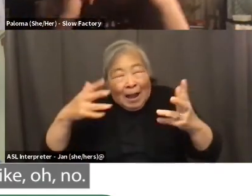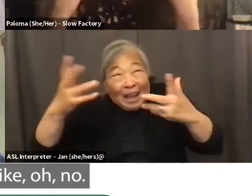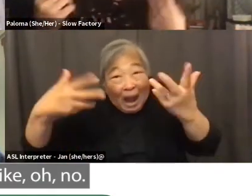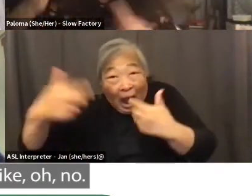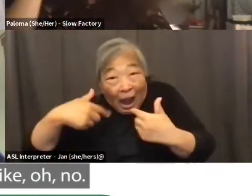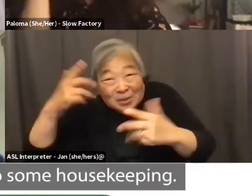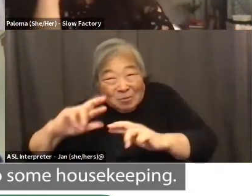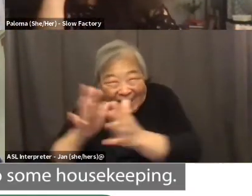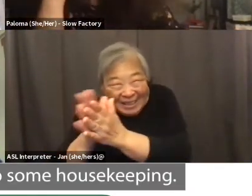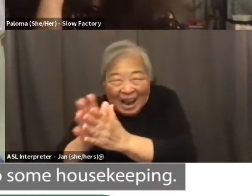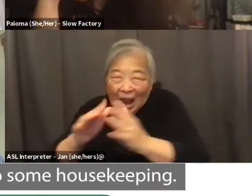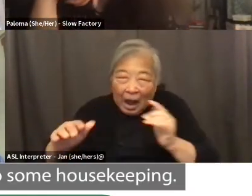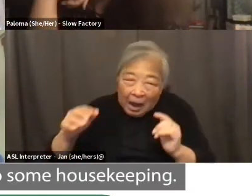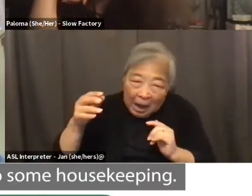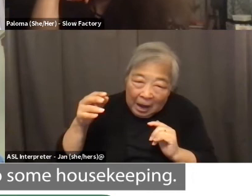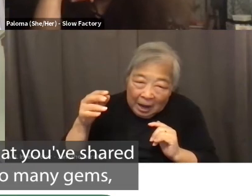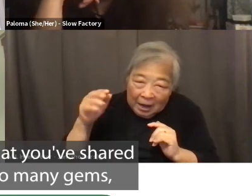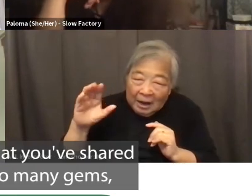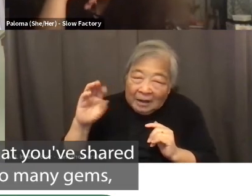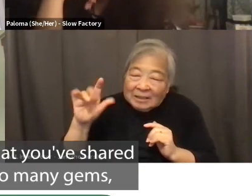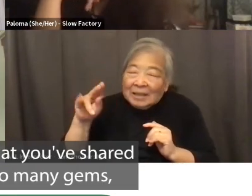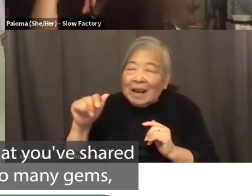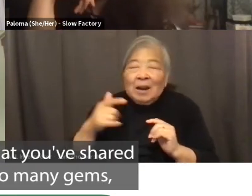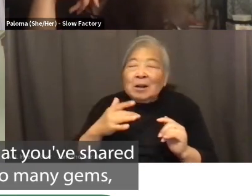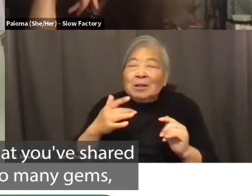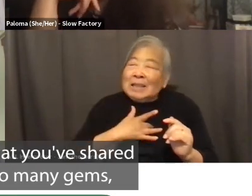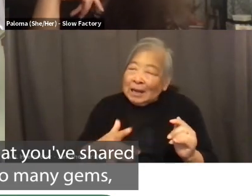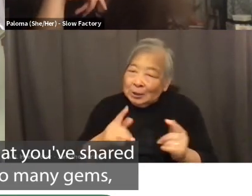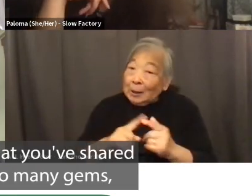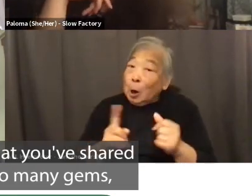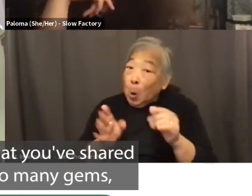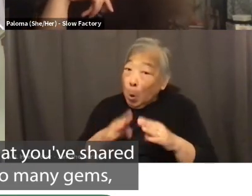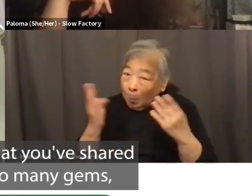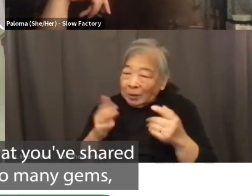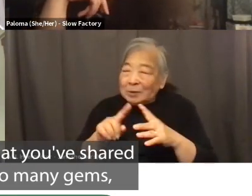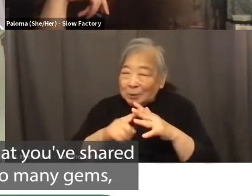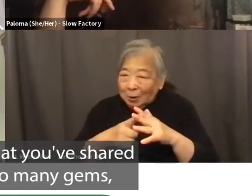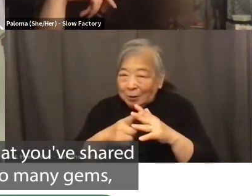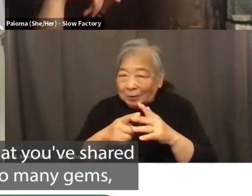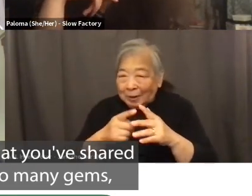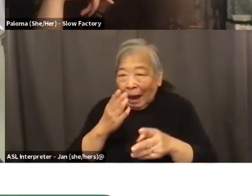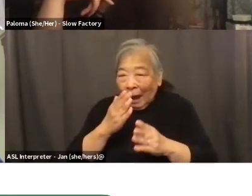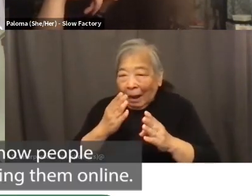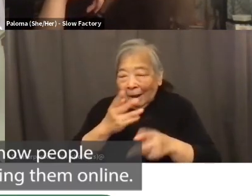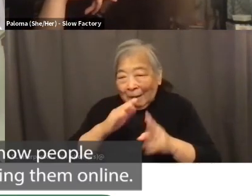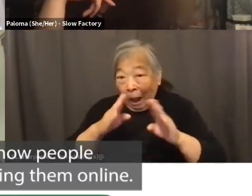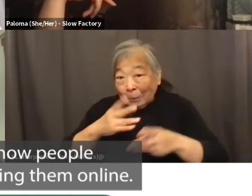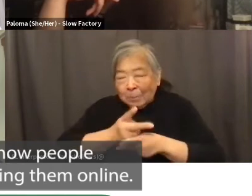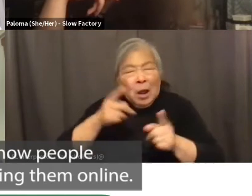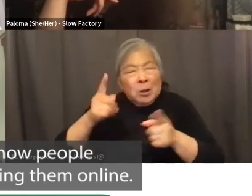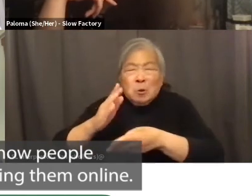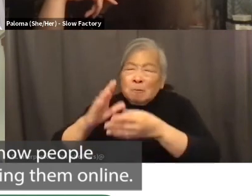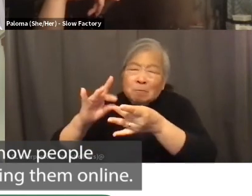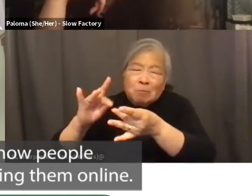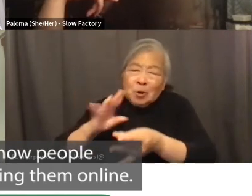oh. No, but we usually do some housekeeping. So I know that you've shared with us so many gems, and I know people